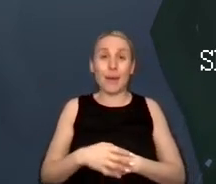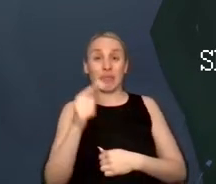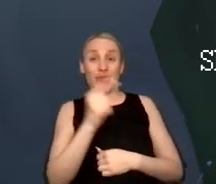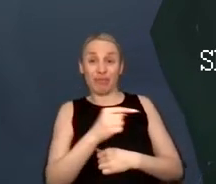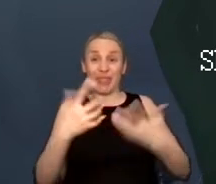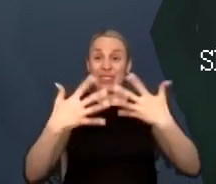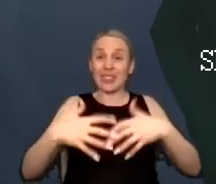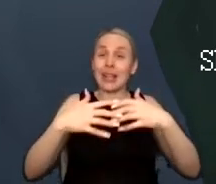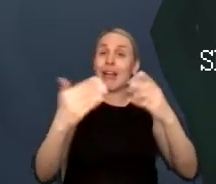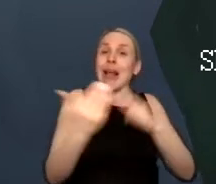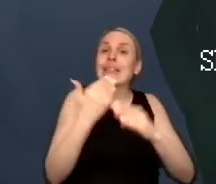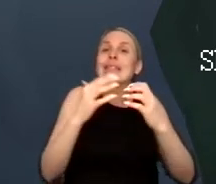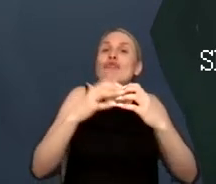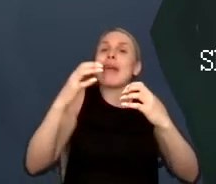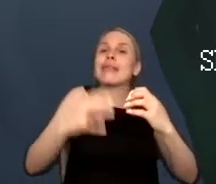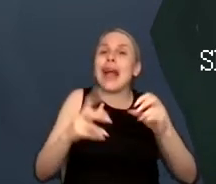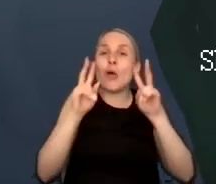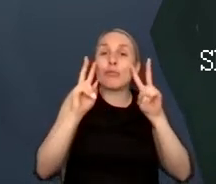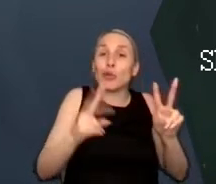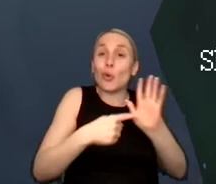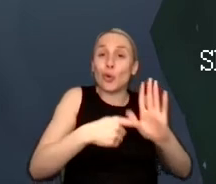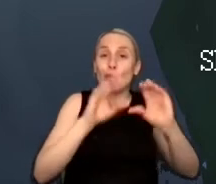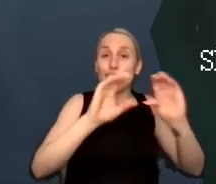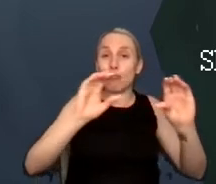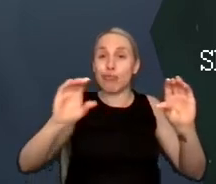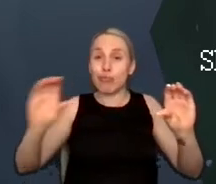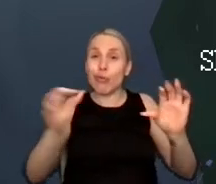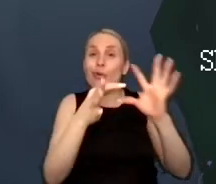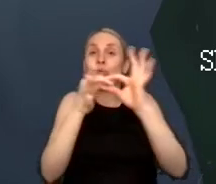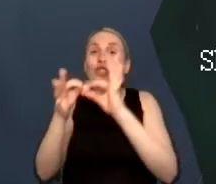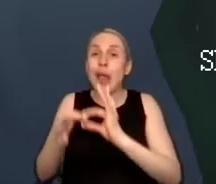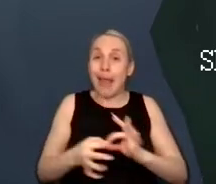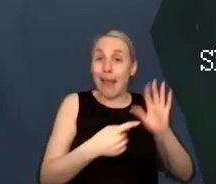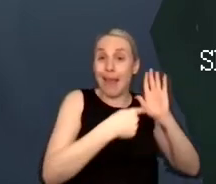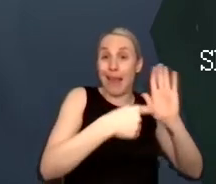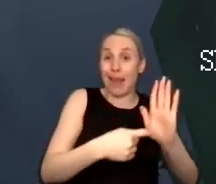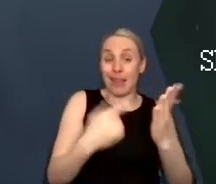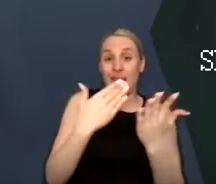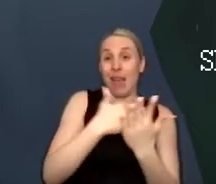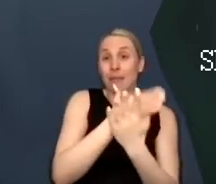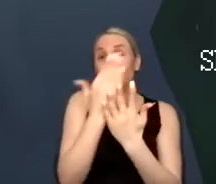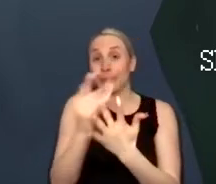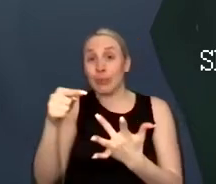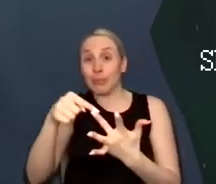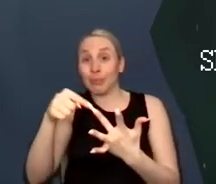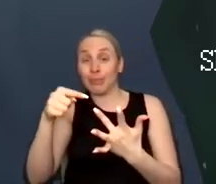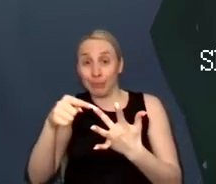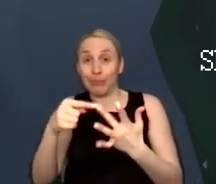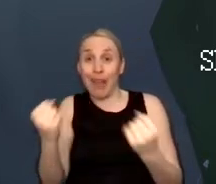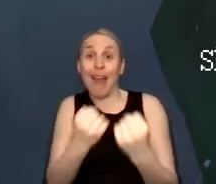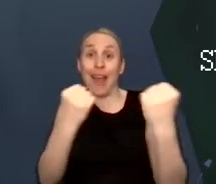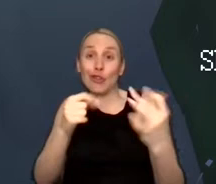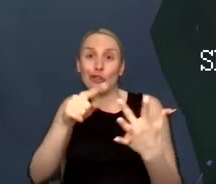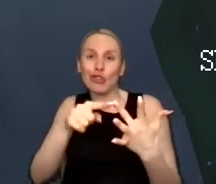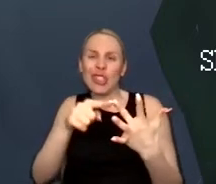from the operational chain, like one of the elements is energy, but we felt it was kind of too abstract,